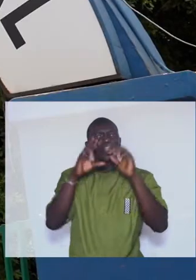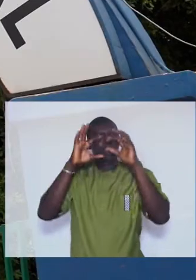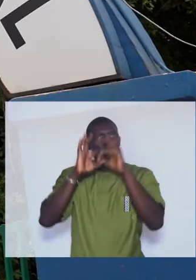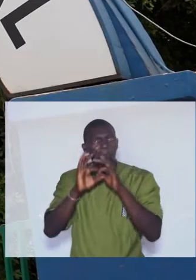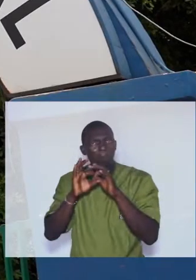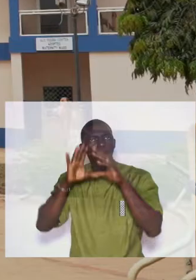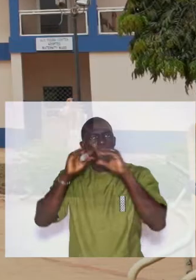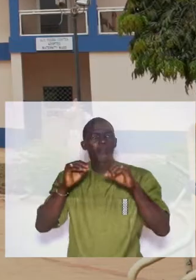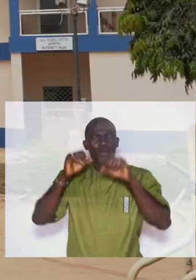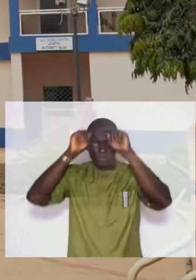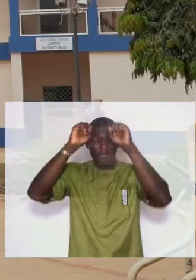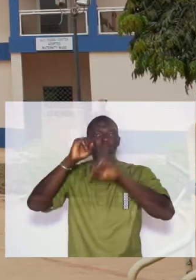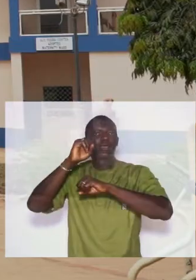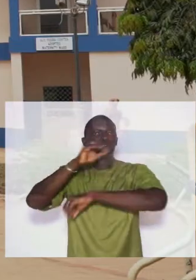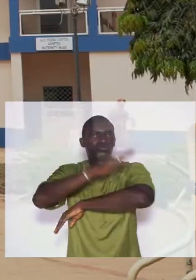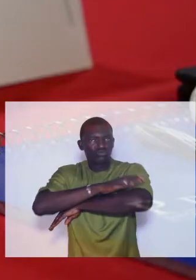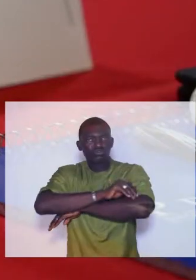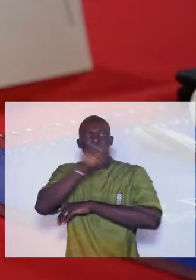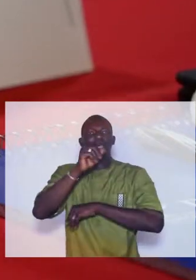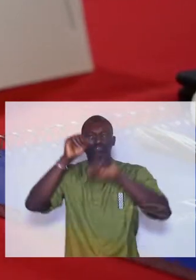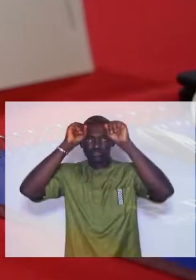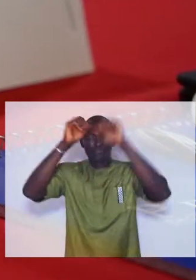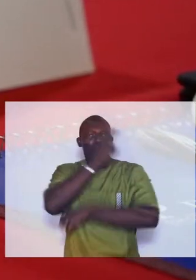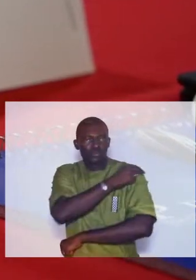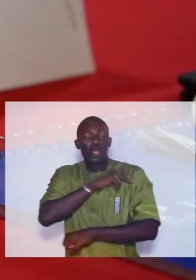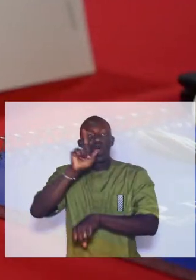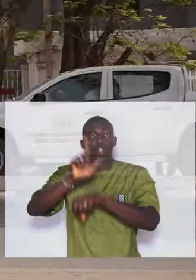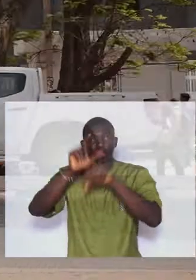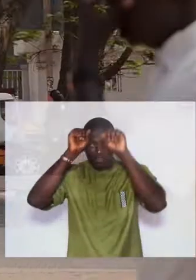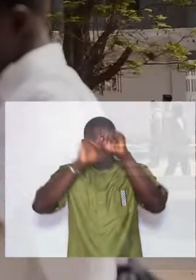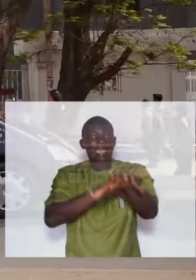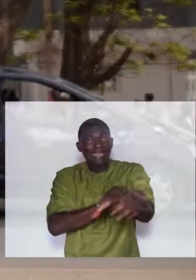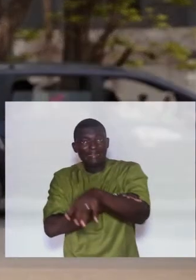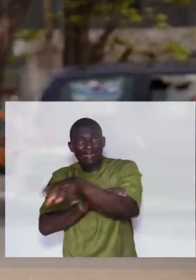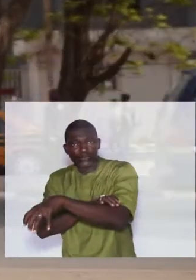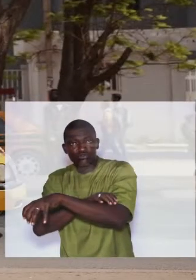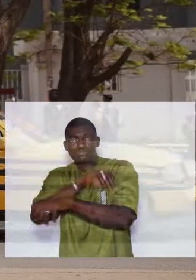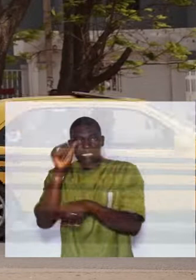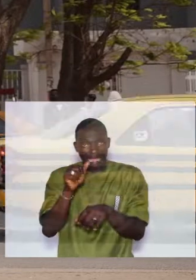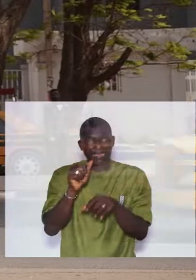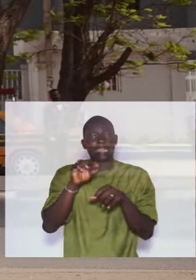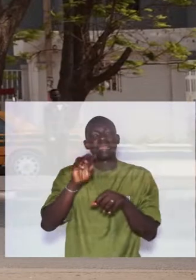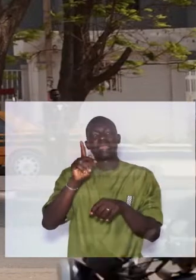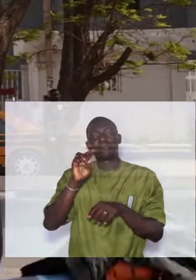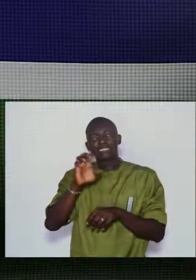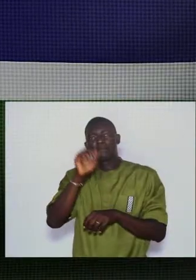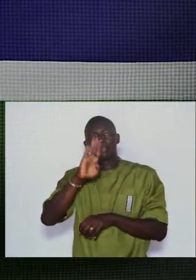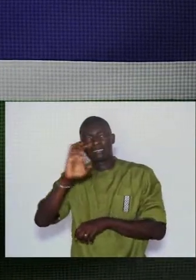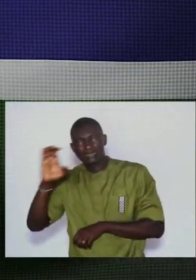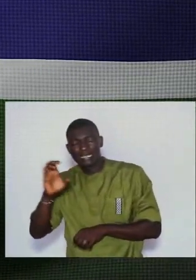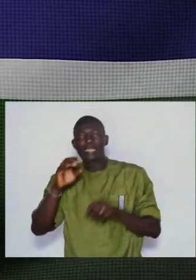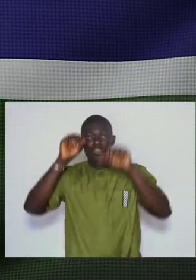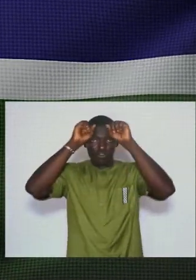and hospitals, local government area councils and municipalities, state-owned